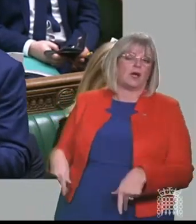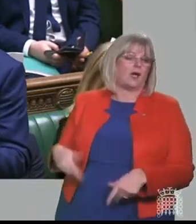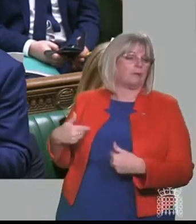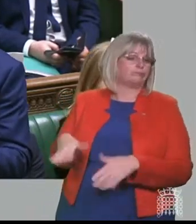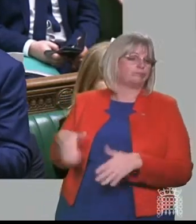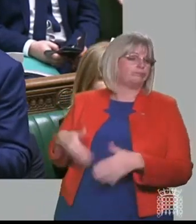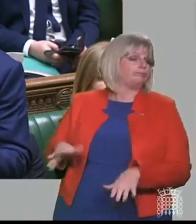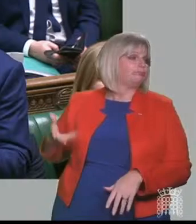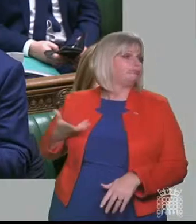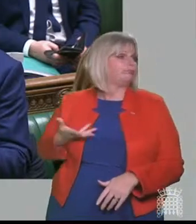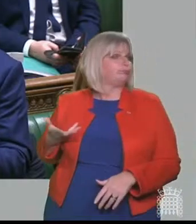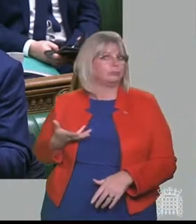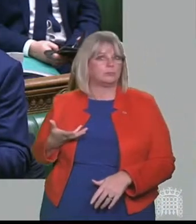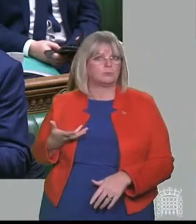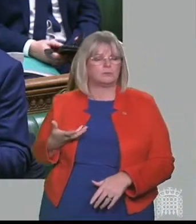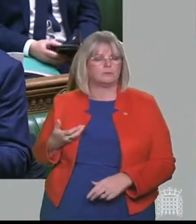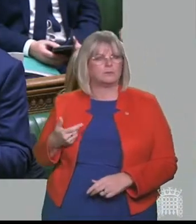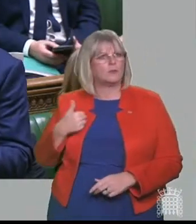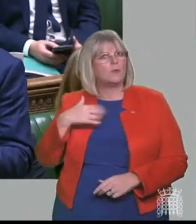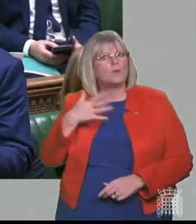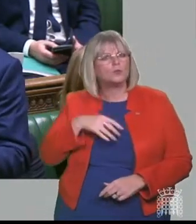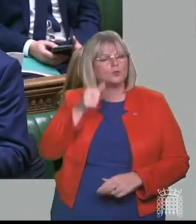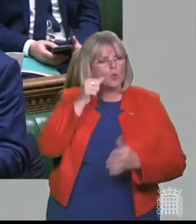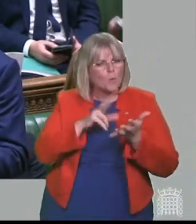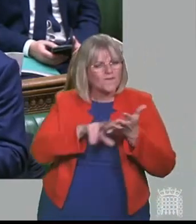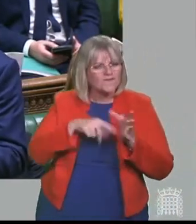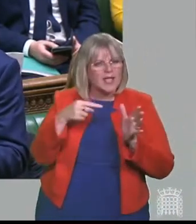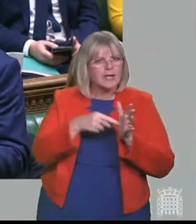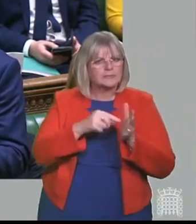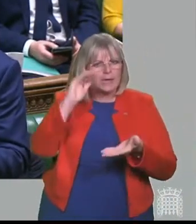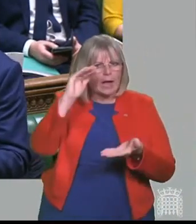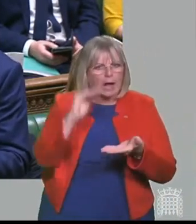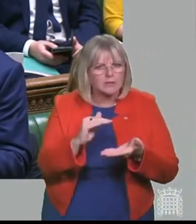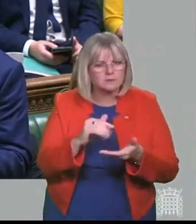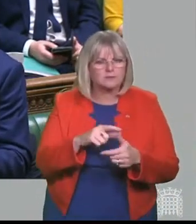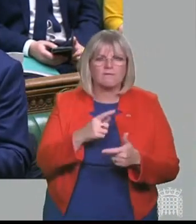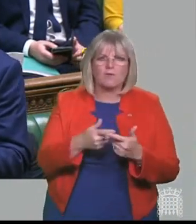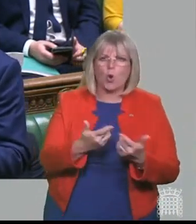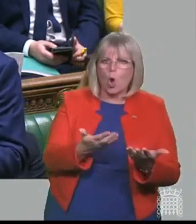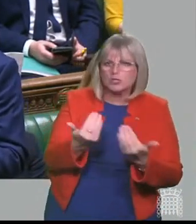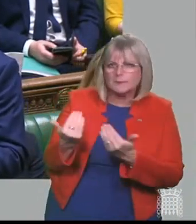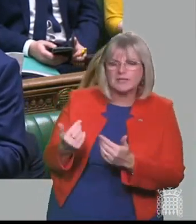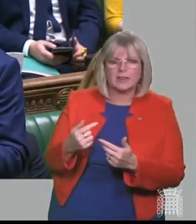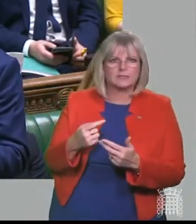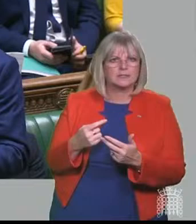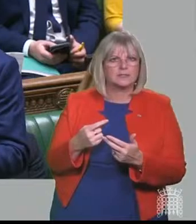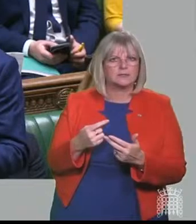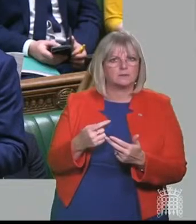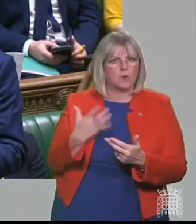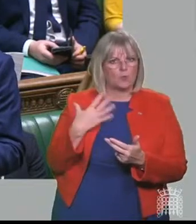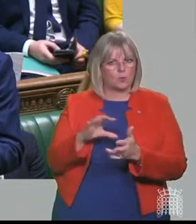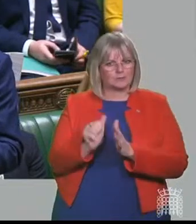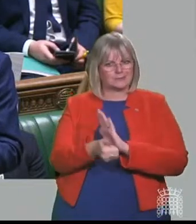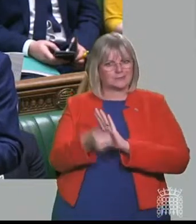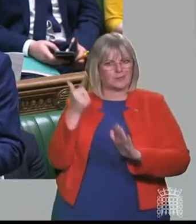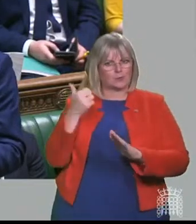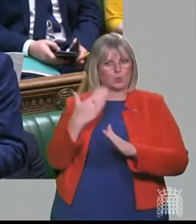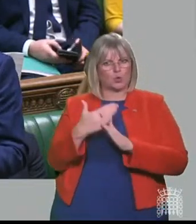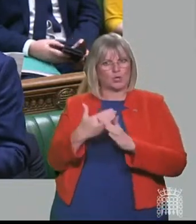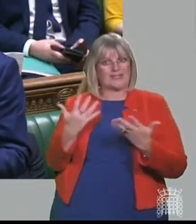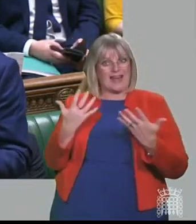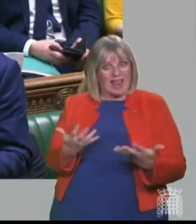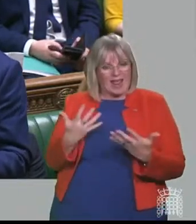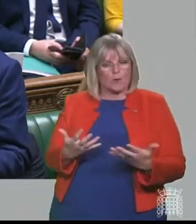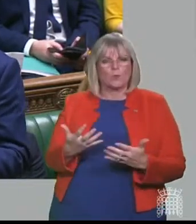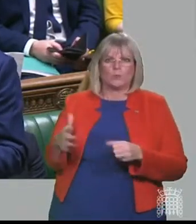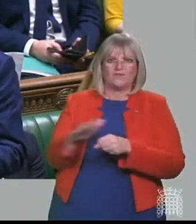about VAT cuts for tourism and hospitality, about how to get skilled workers now to fill our vacancies, but he's